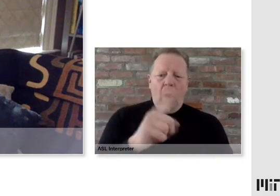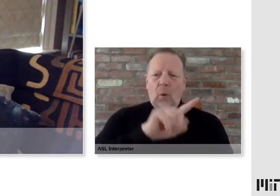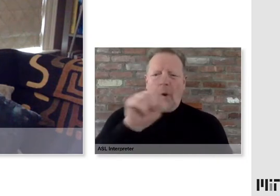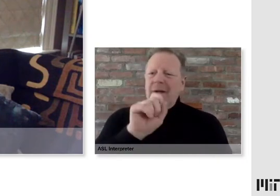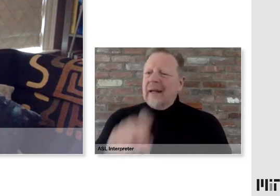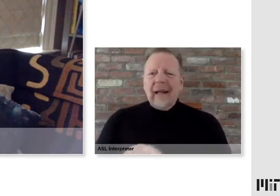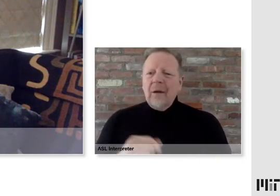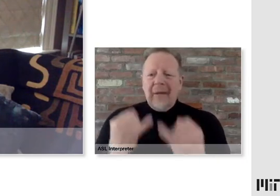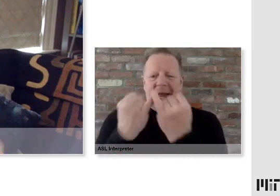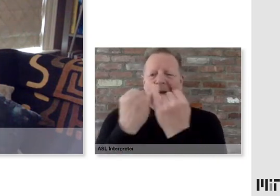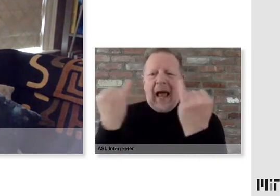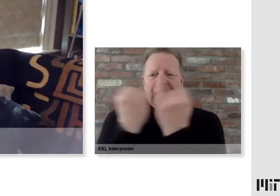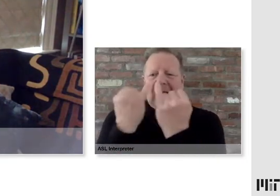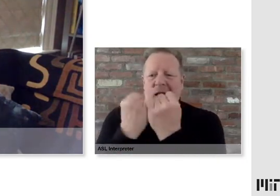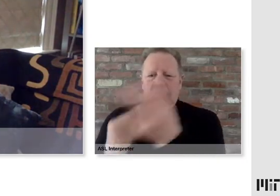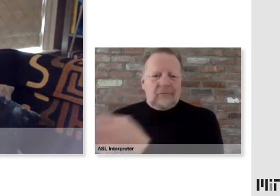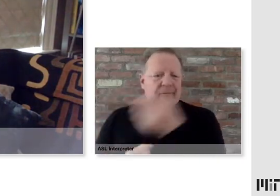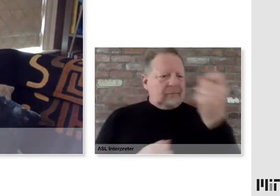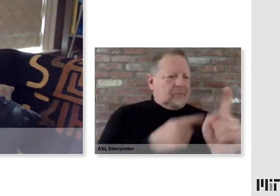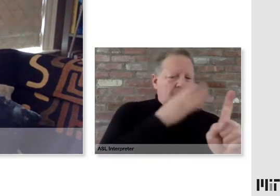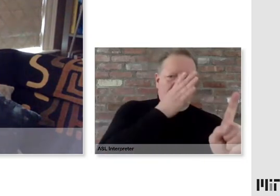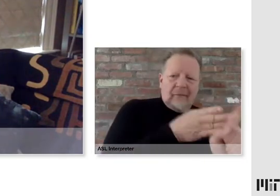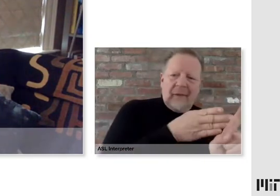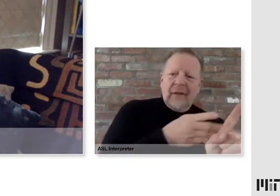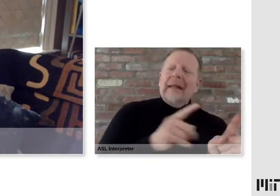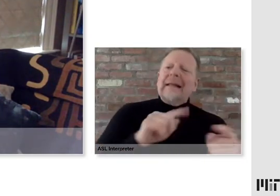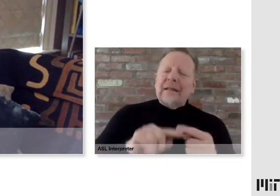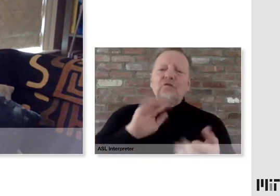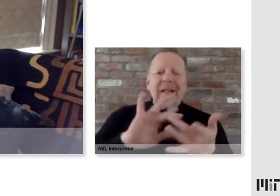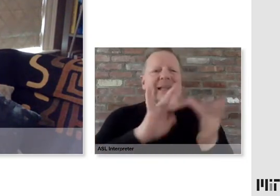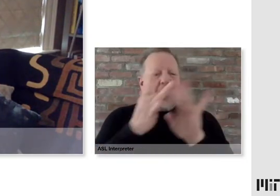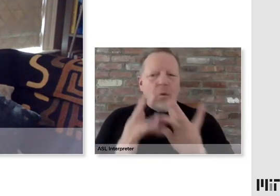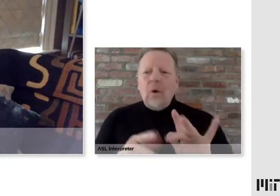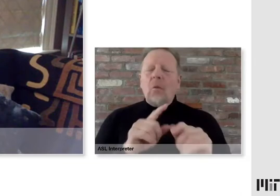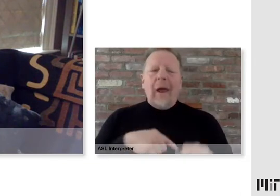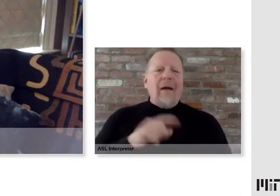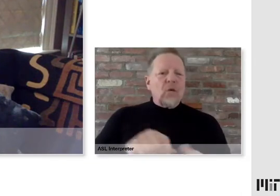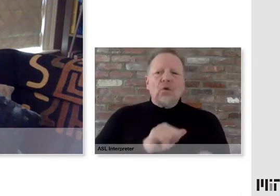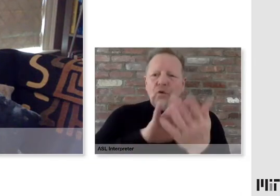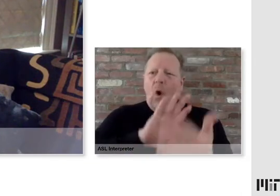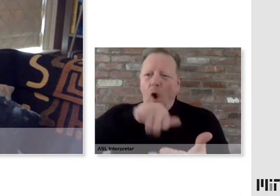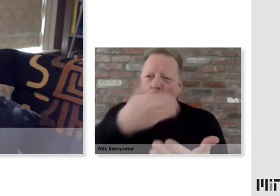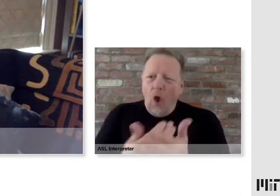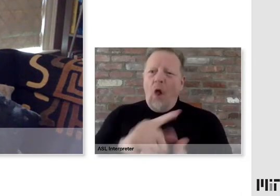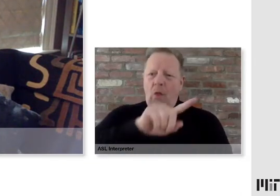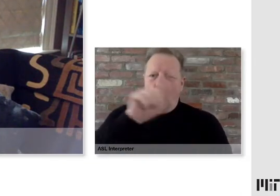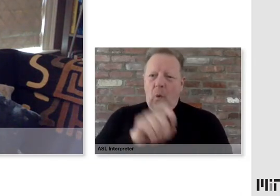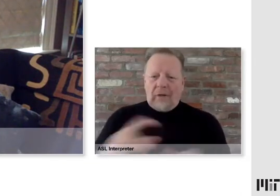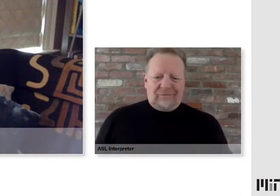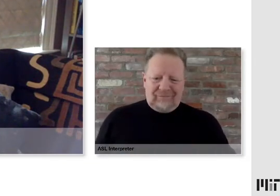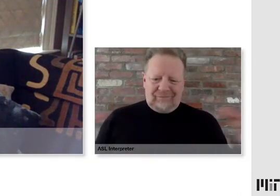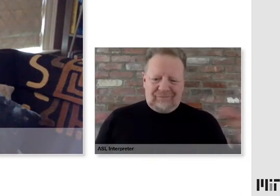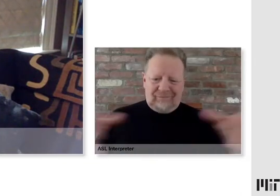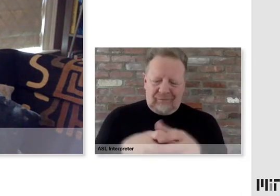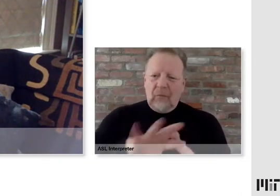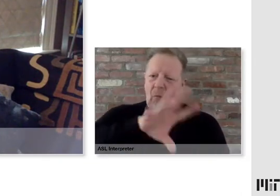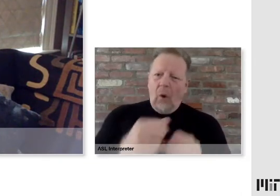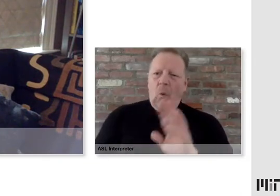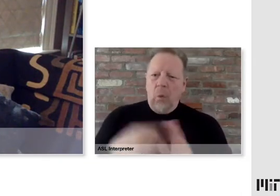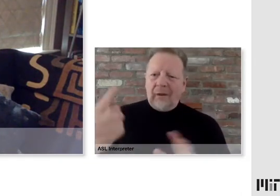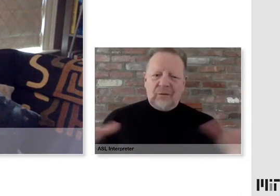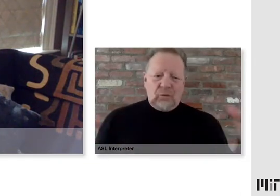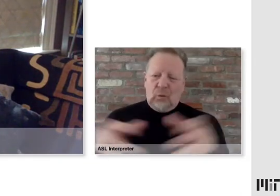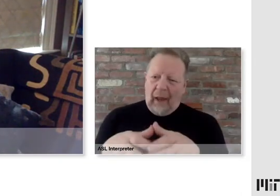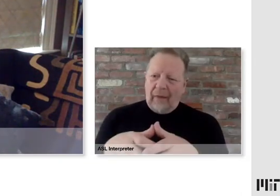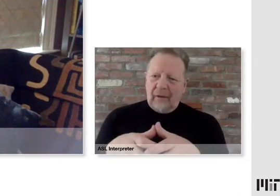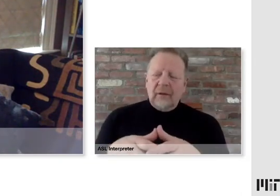something like the pandemic. Mm-hmm. This is a network. There are all these questions that all have to be tackled together. And, you know, it's